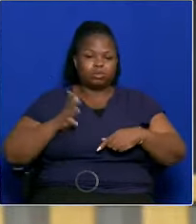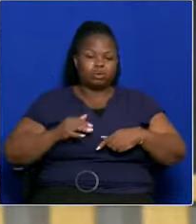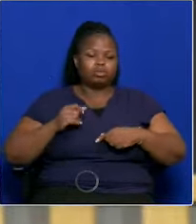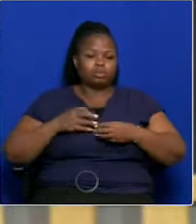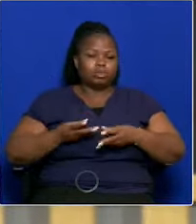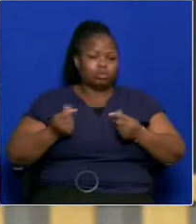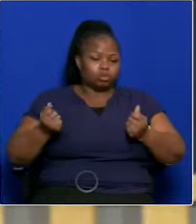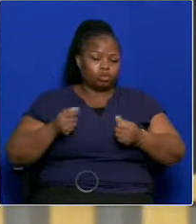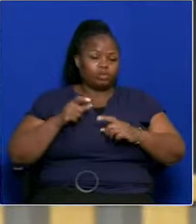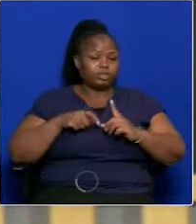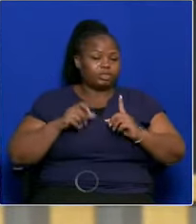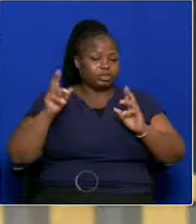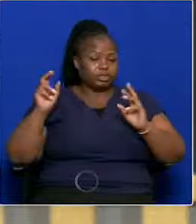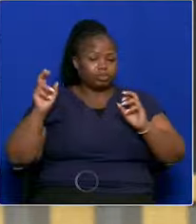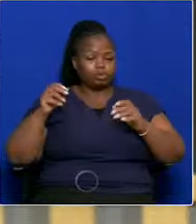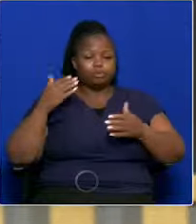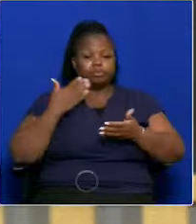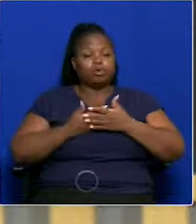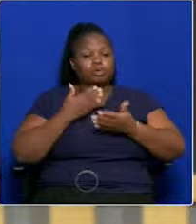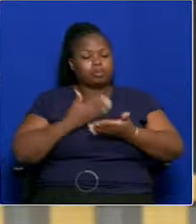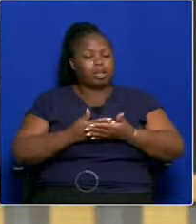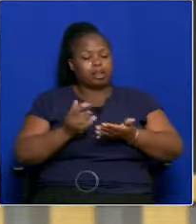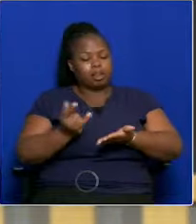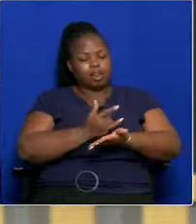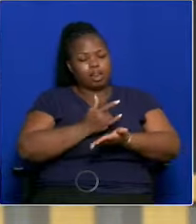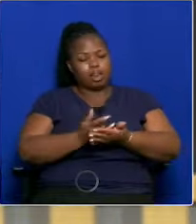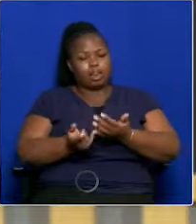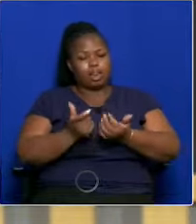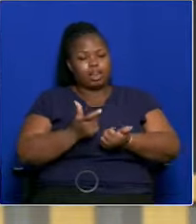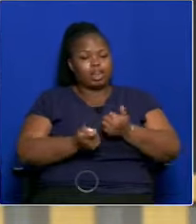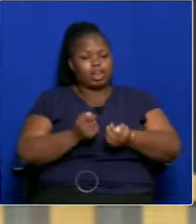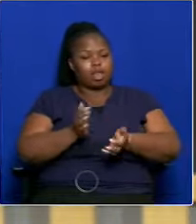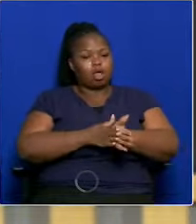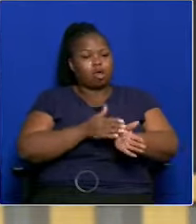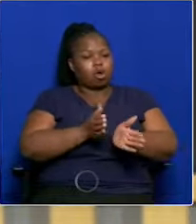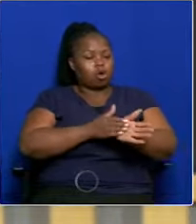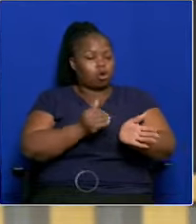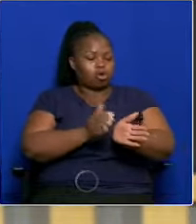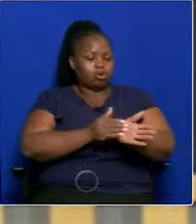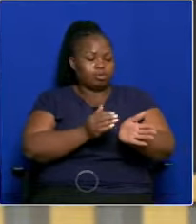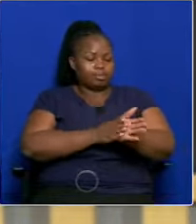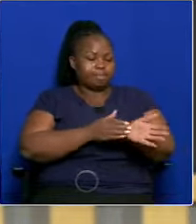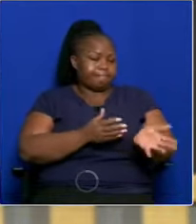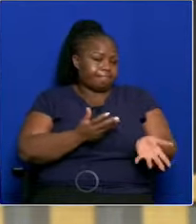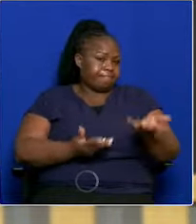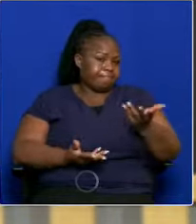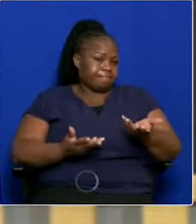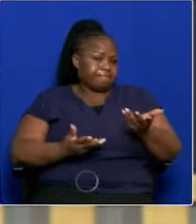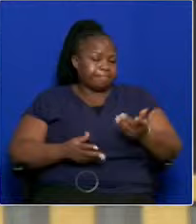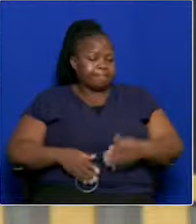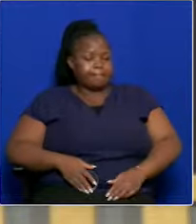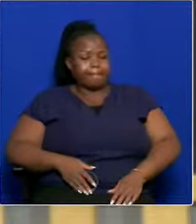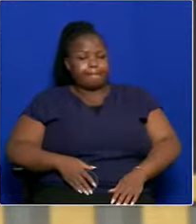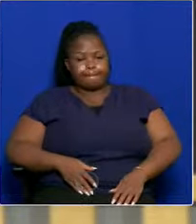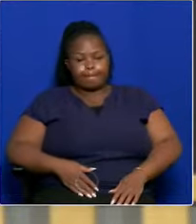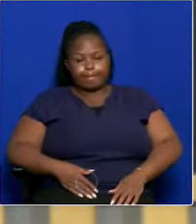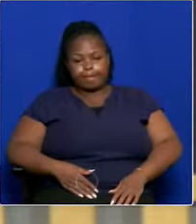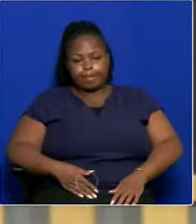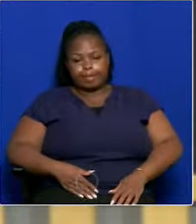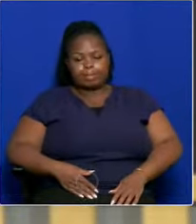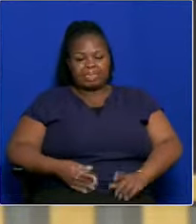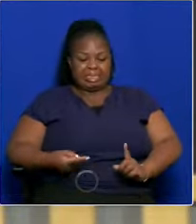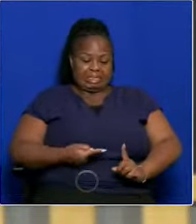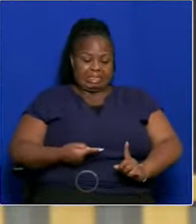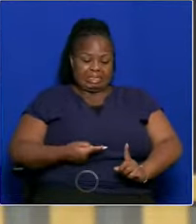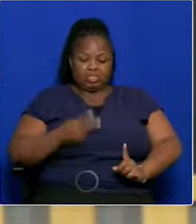been gossip at its most innocent, sharing, look what's happening with these